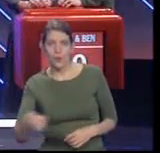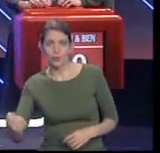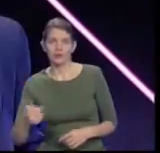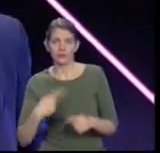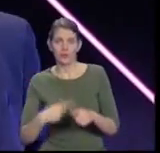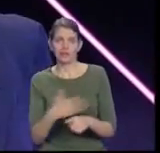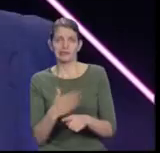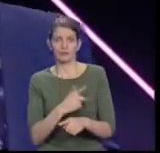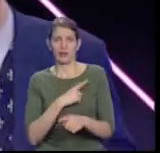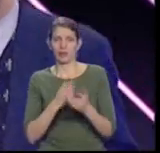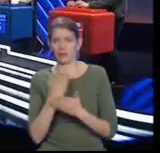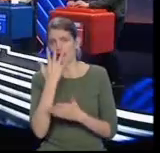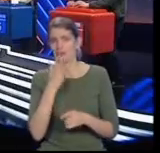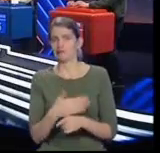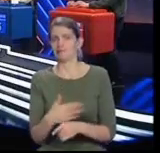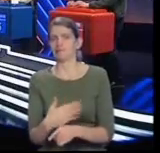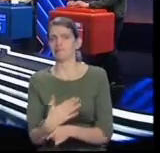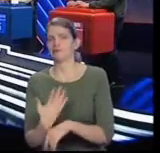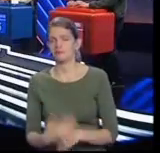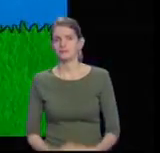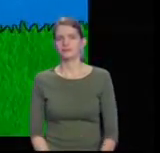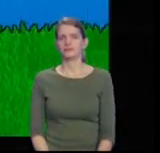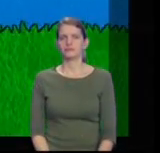shoot catchphrase. You're on your own. Wait for the bell.